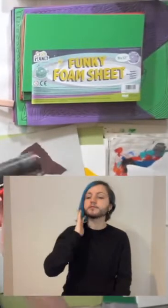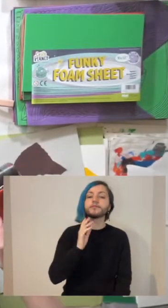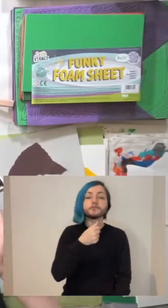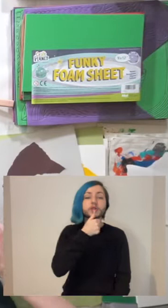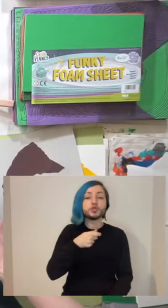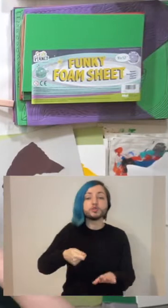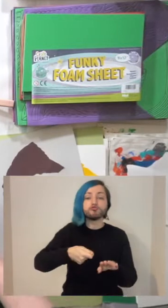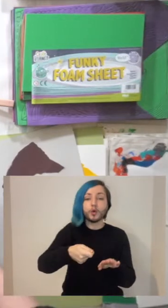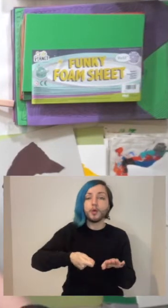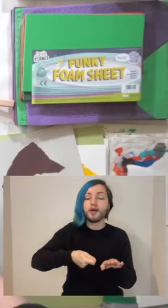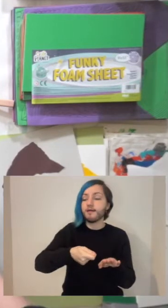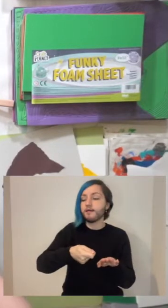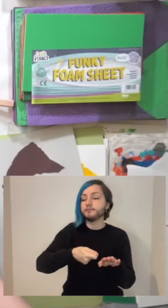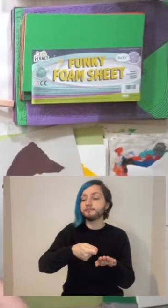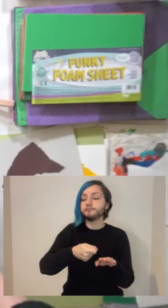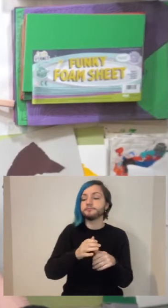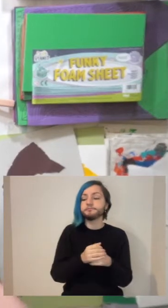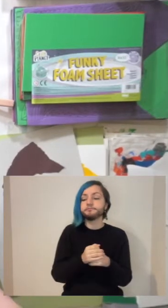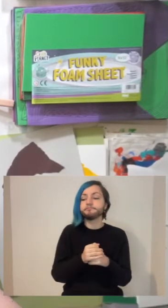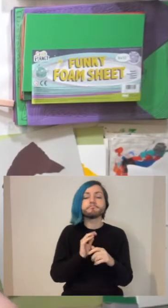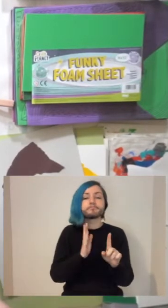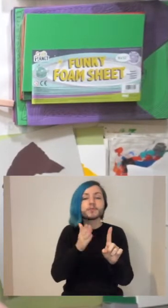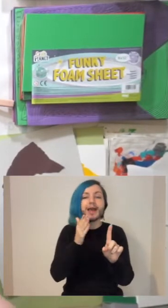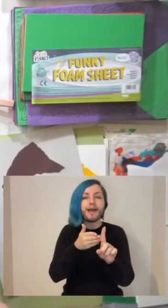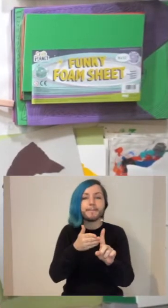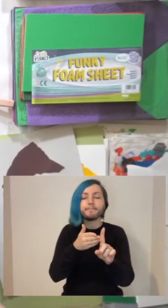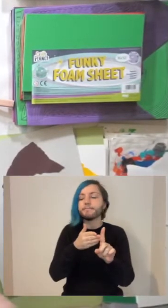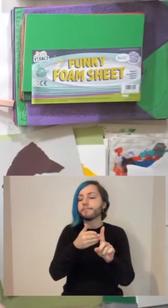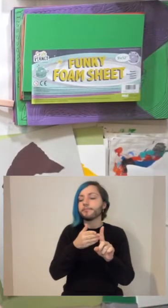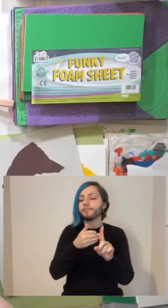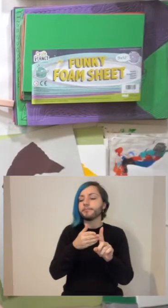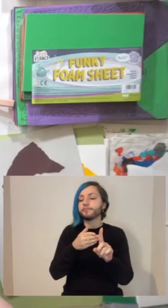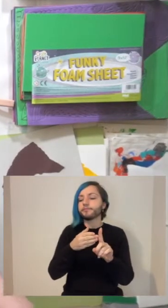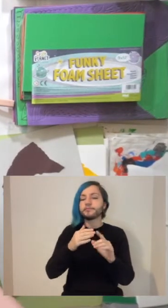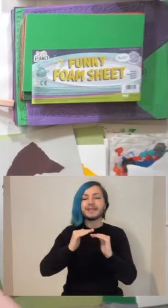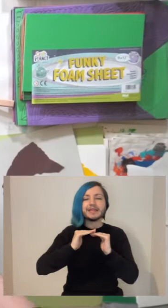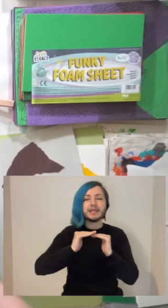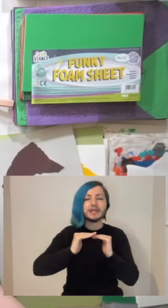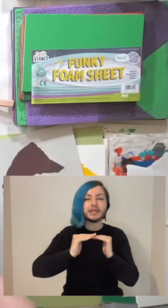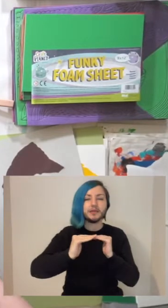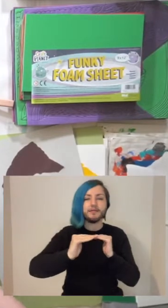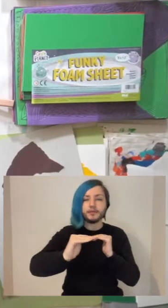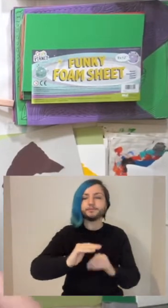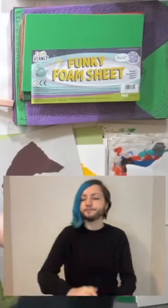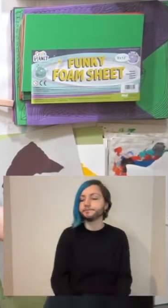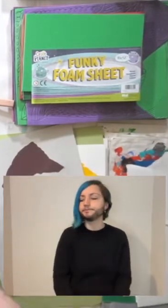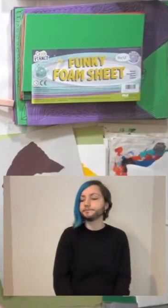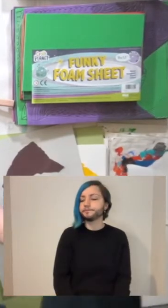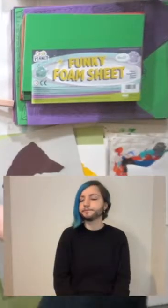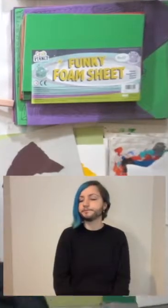And with your roller, what you want to do is to try to get it evenly.